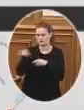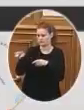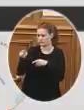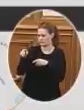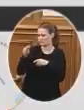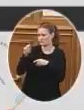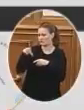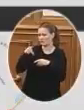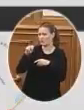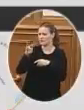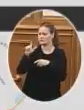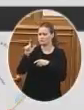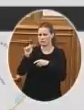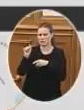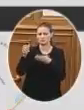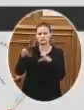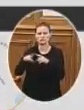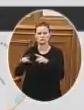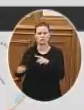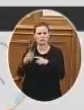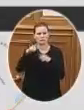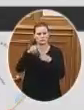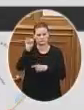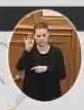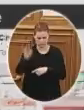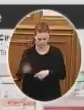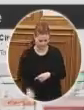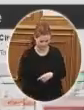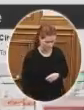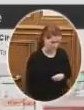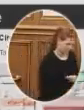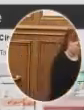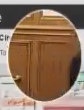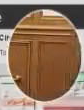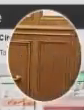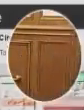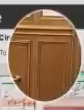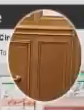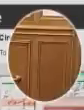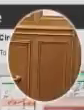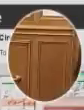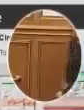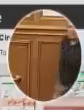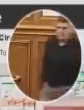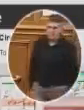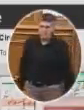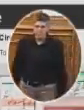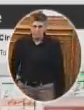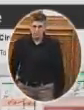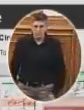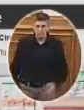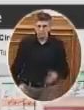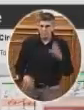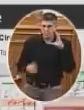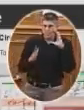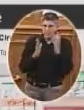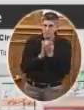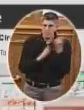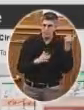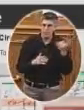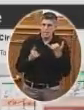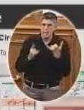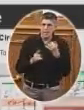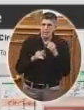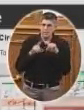in addition to BART and Caltrain on the peninsula. The image on the screen right now is the idea of a